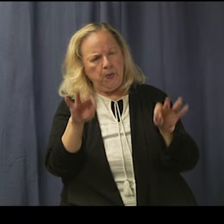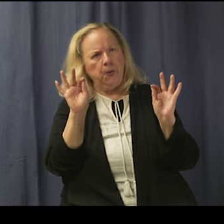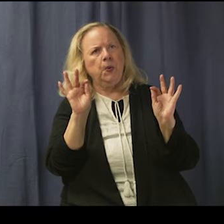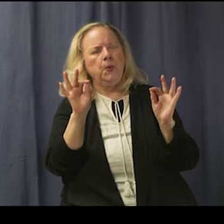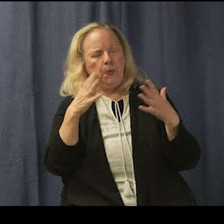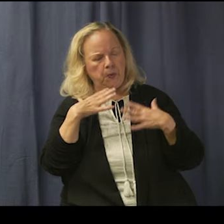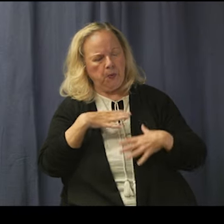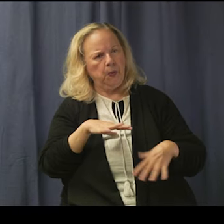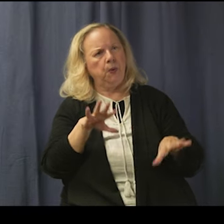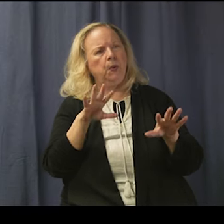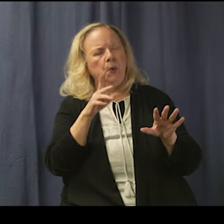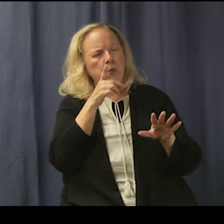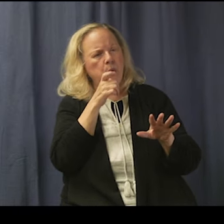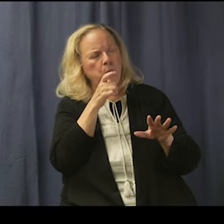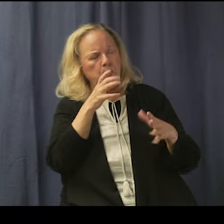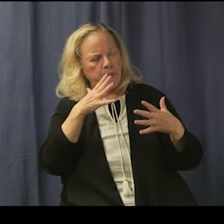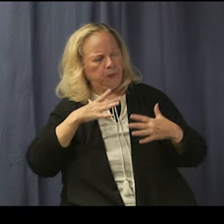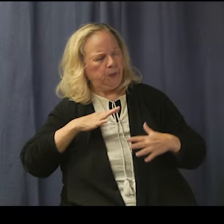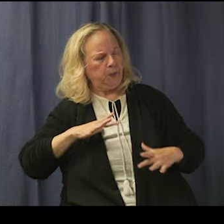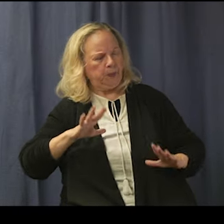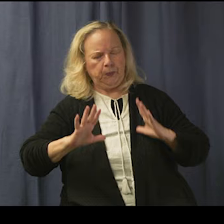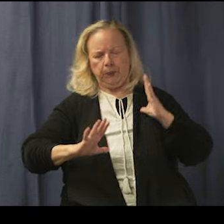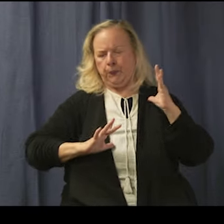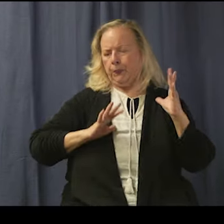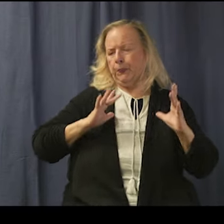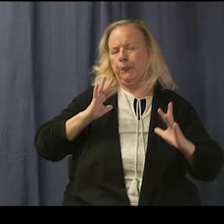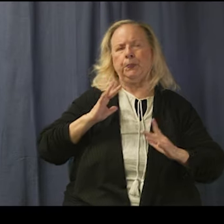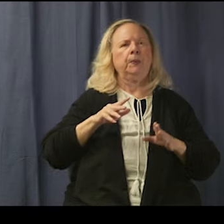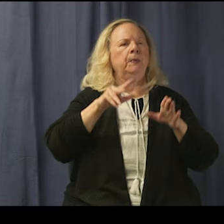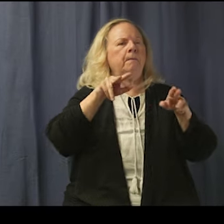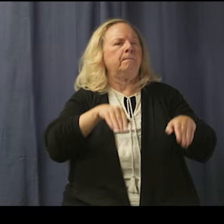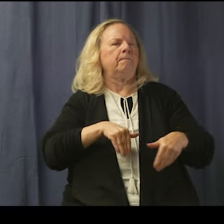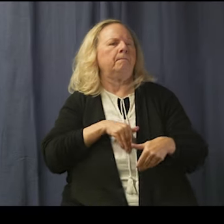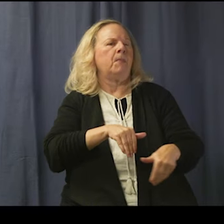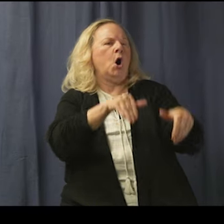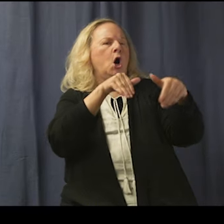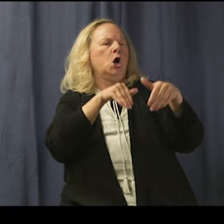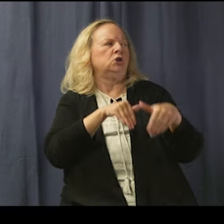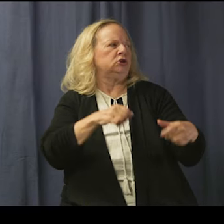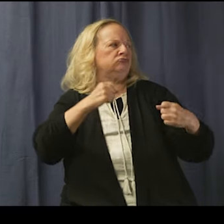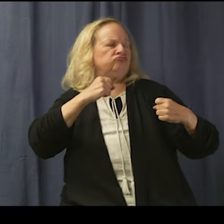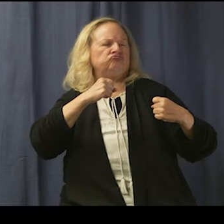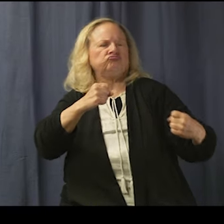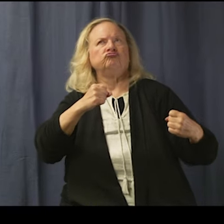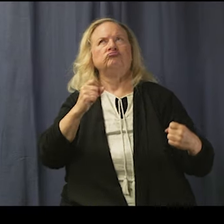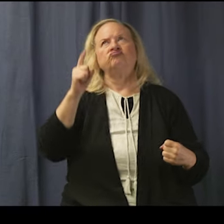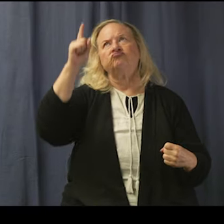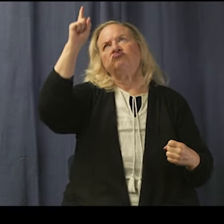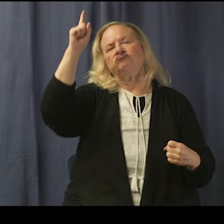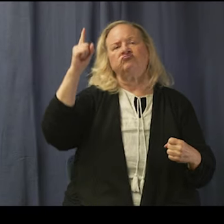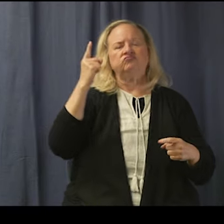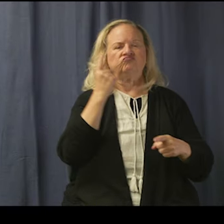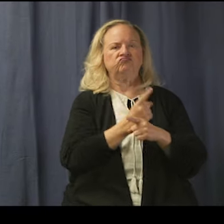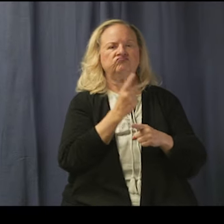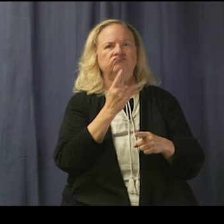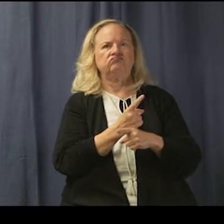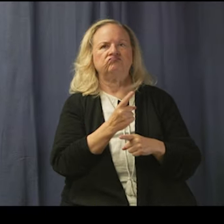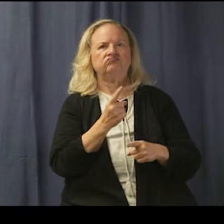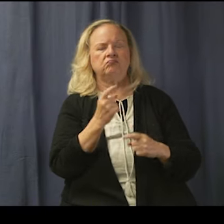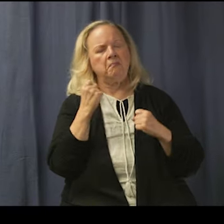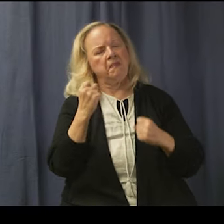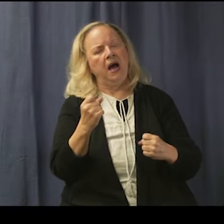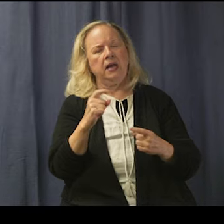Bozrah? He who is splendid in his apparel, marching in the greatness of his strength, it is I, speaking in righteousness, mighty